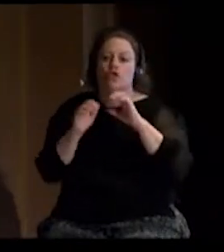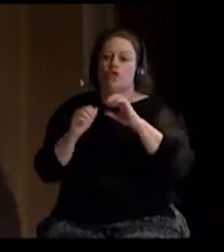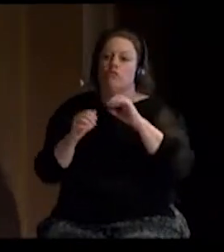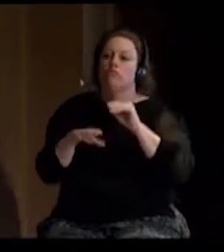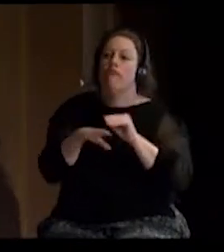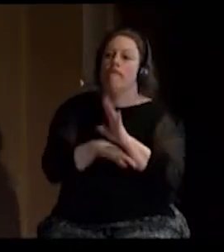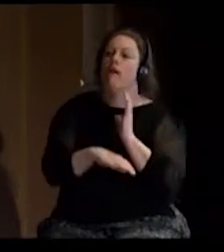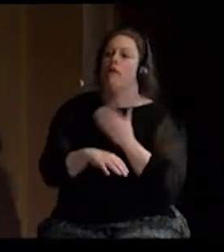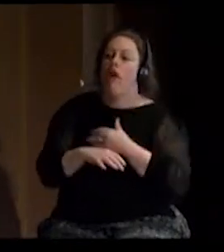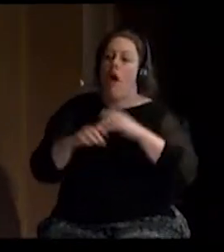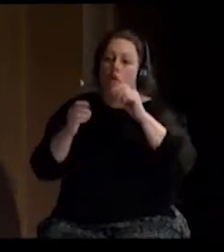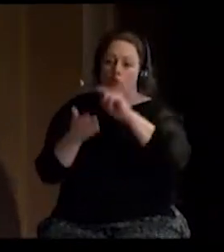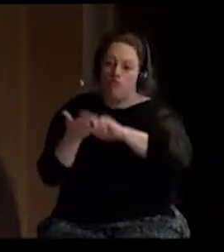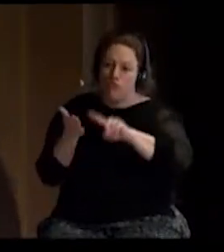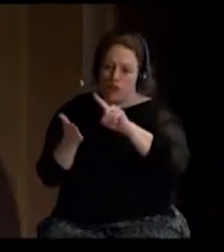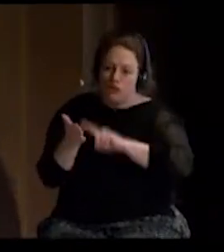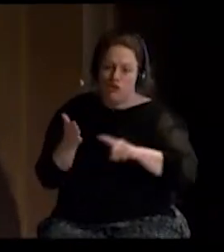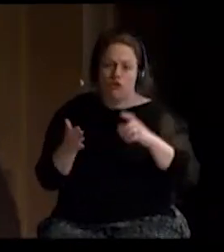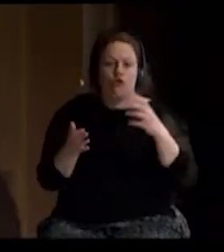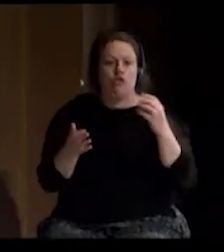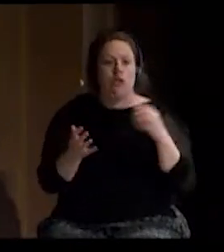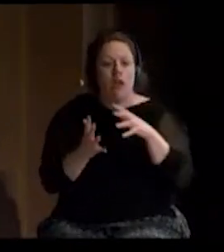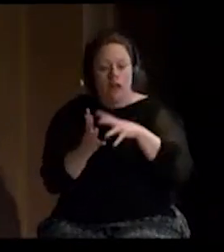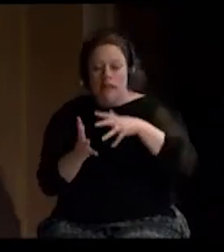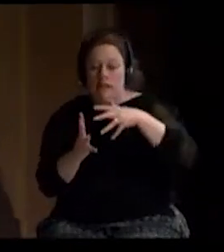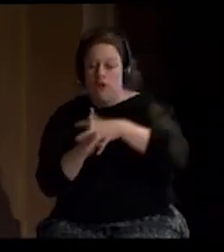support Indigenous and historically